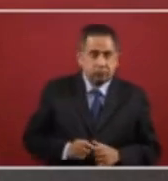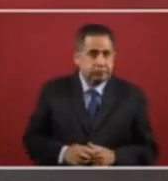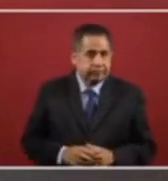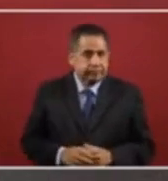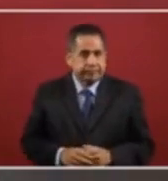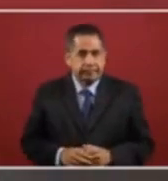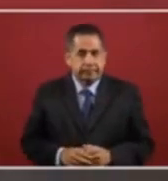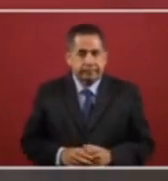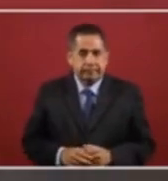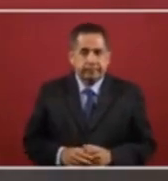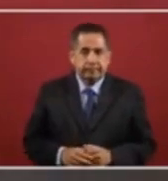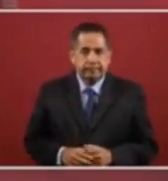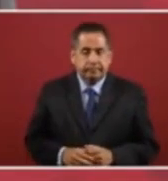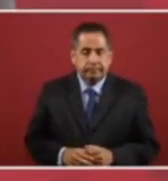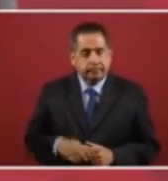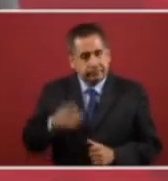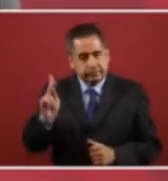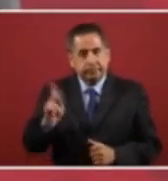Do not forget.